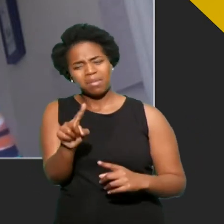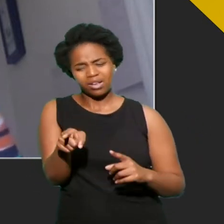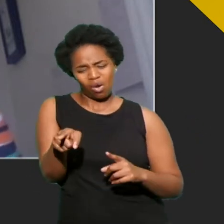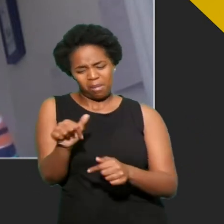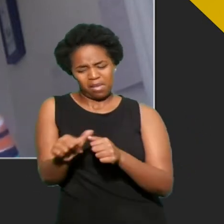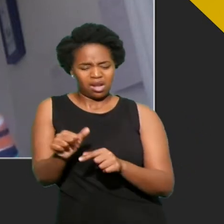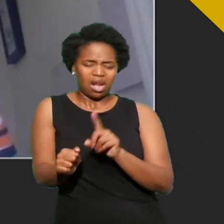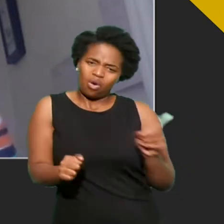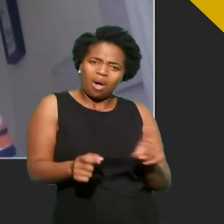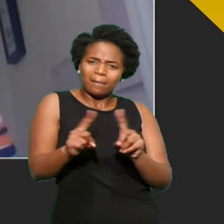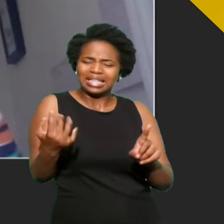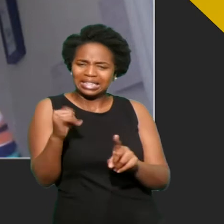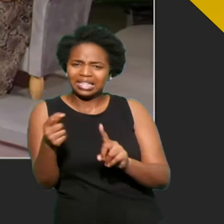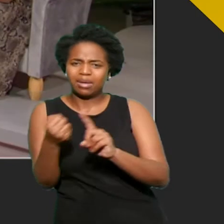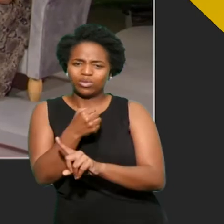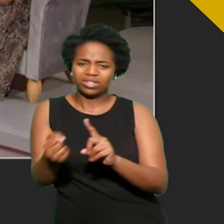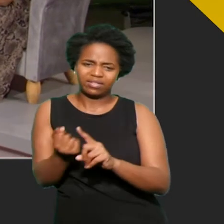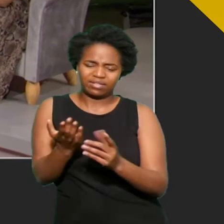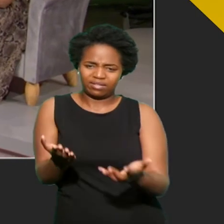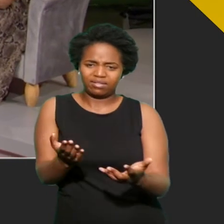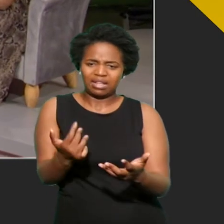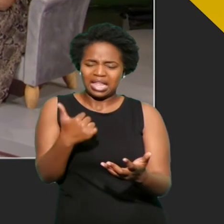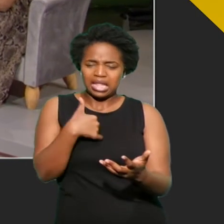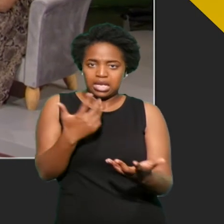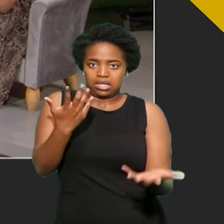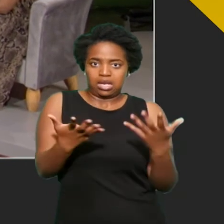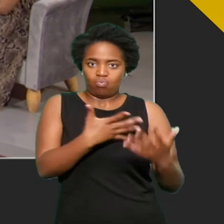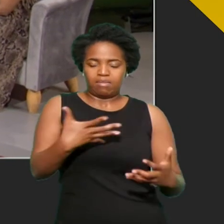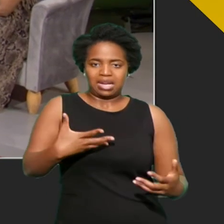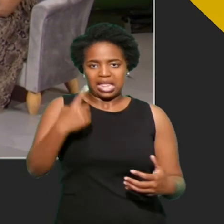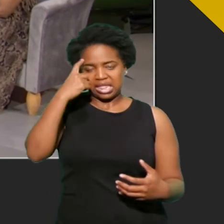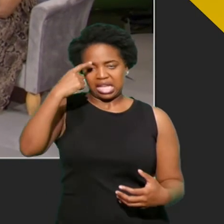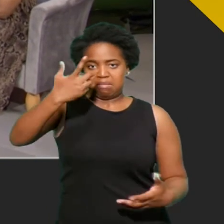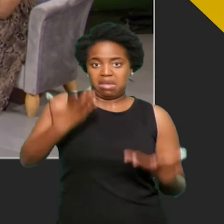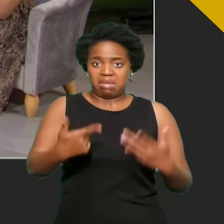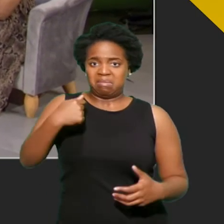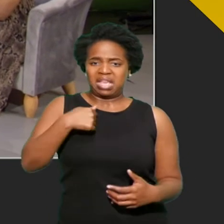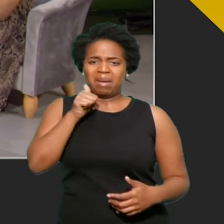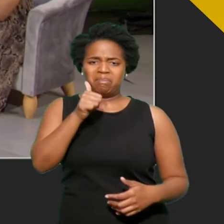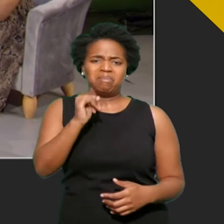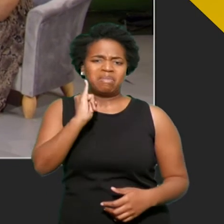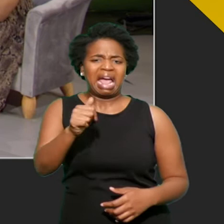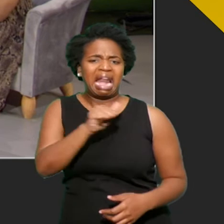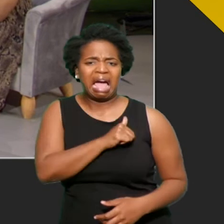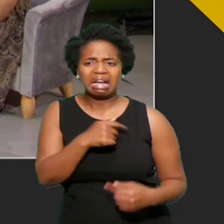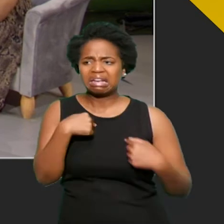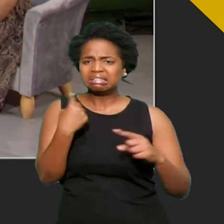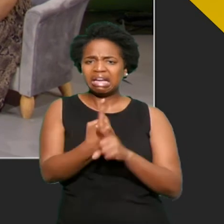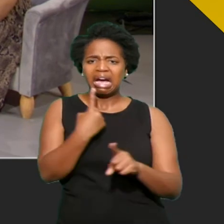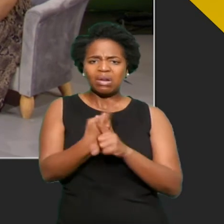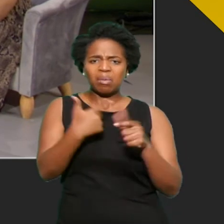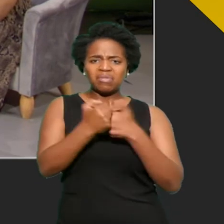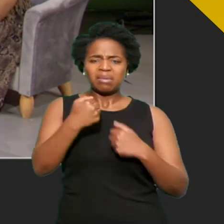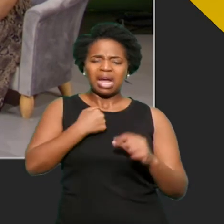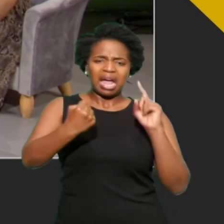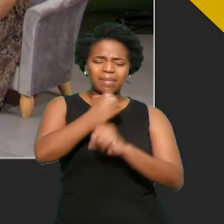slightly better, but it is still abusive. And then a woman might doubt herself and think that I have attracted an abusive partner, and yet it